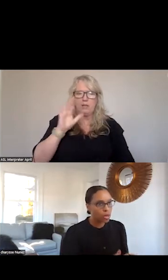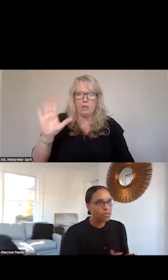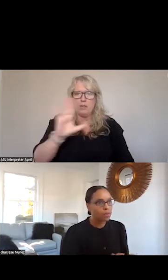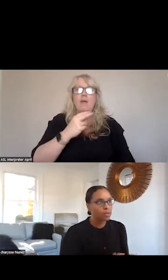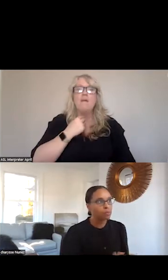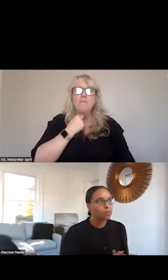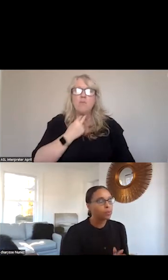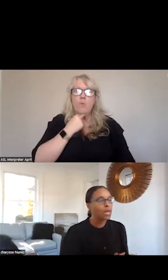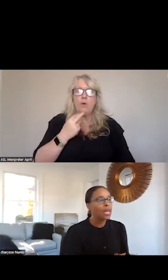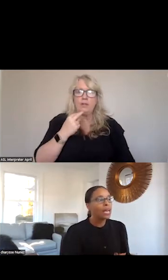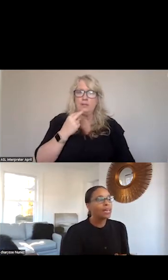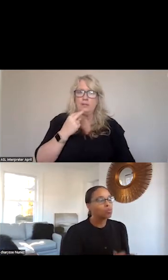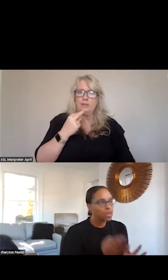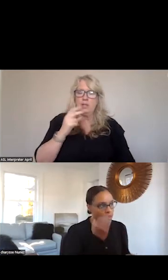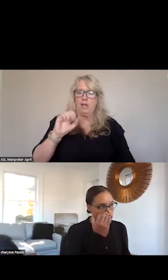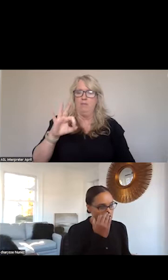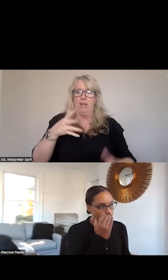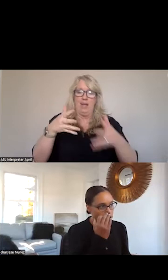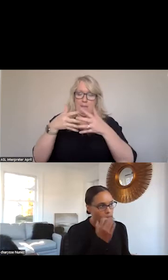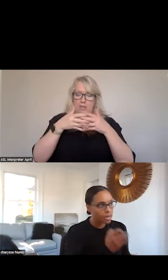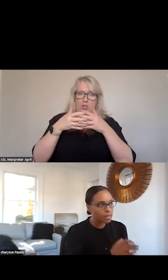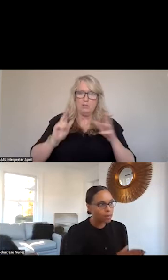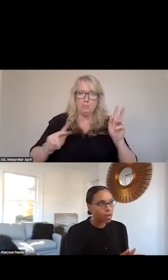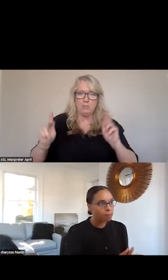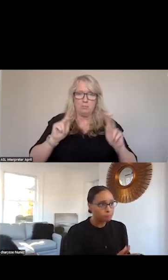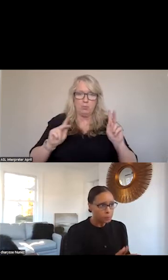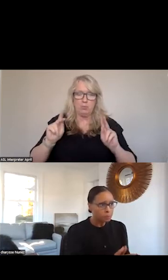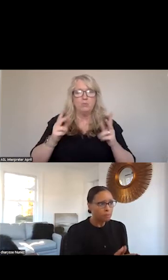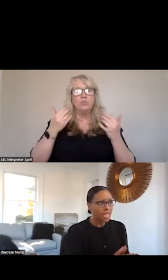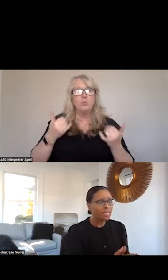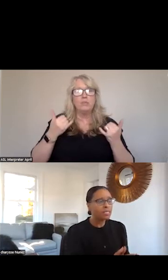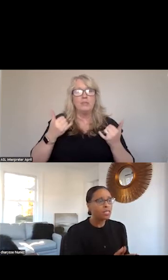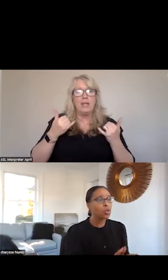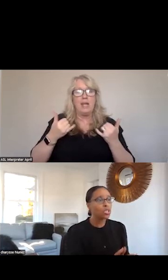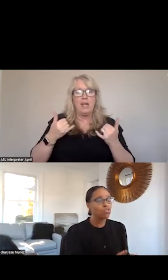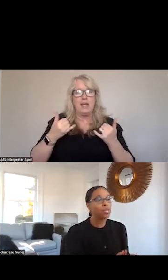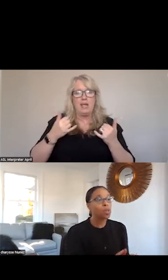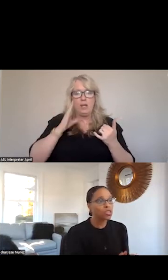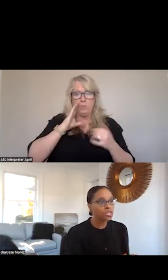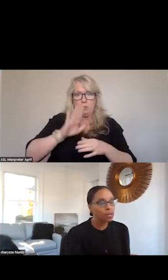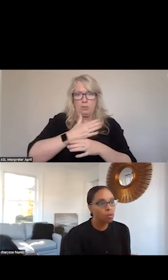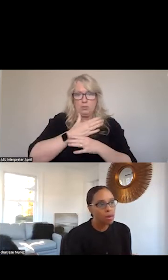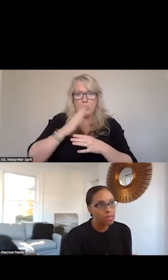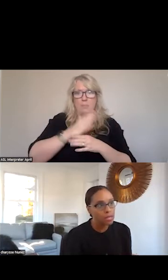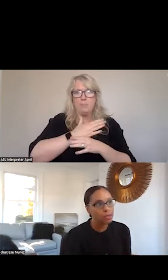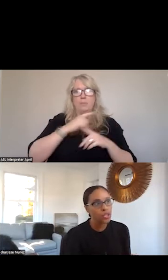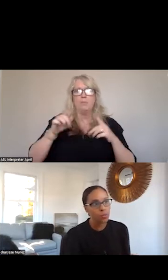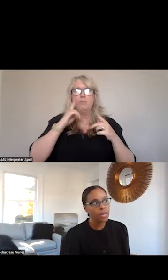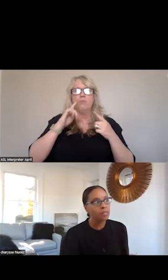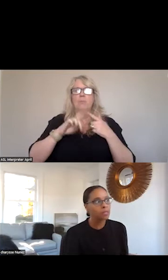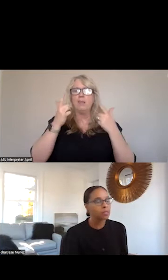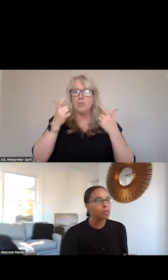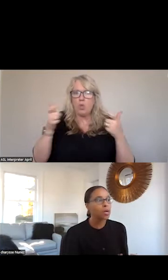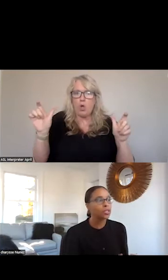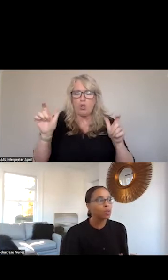people, the American people. And what I'm going to share with you today is sourced from a large-scale quantitative